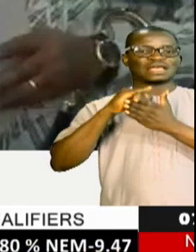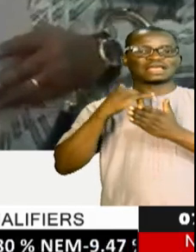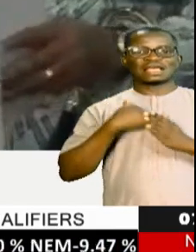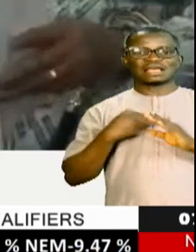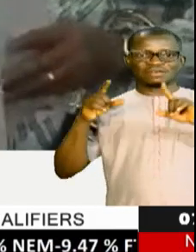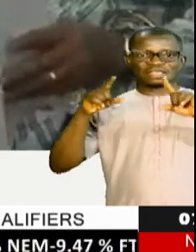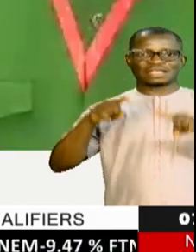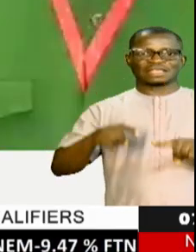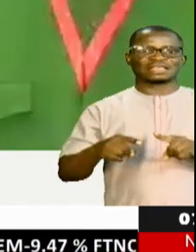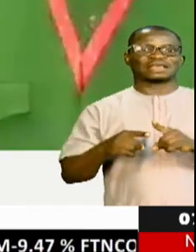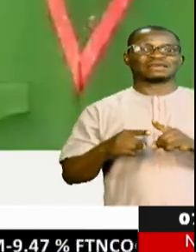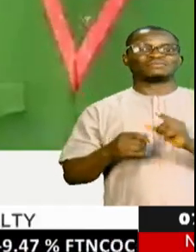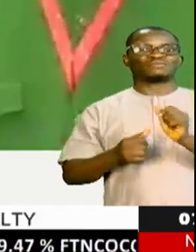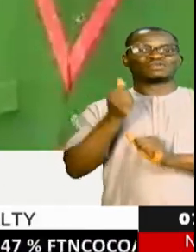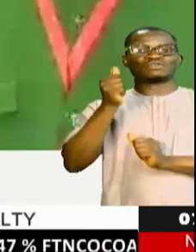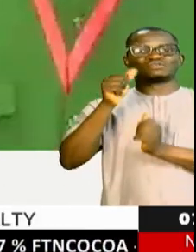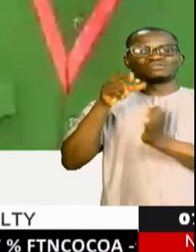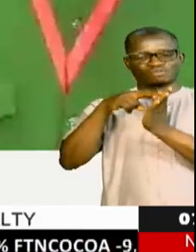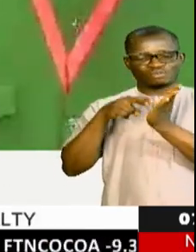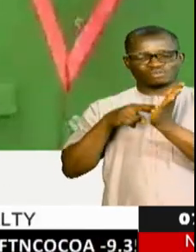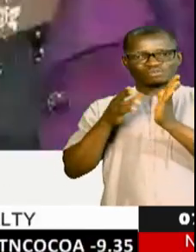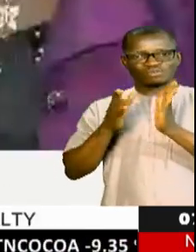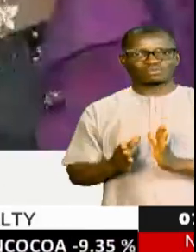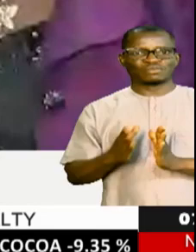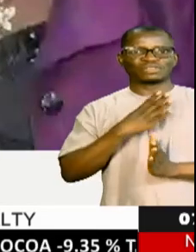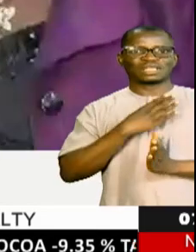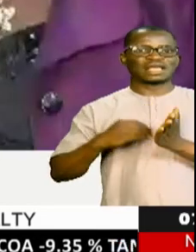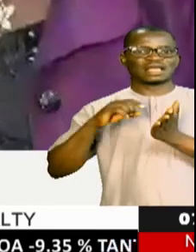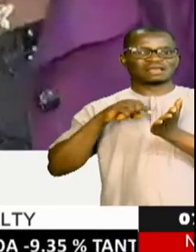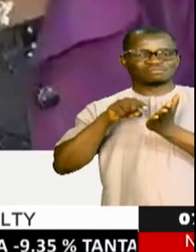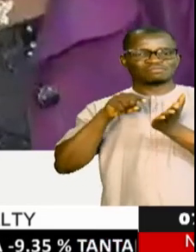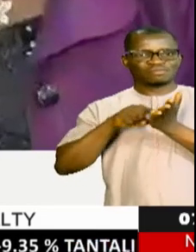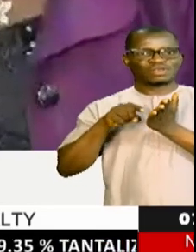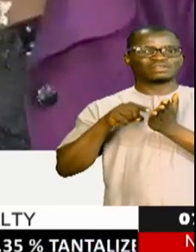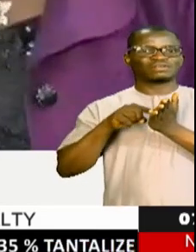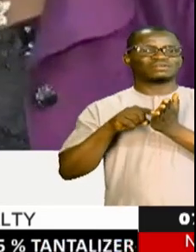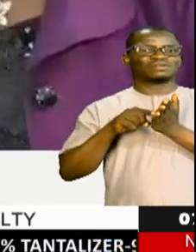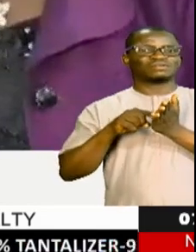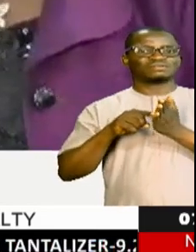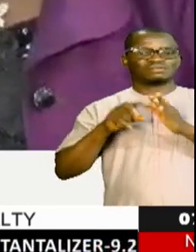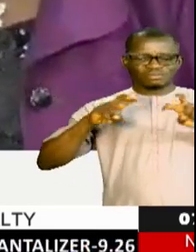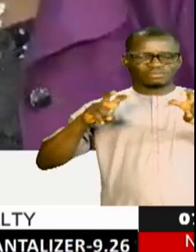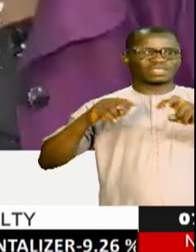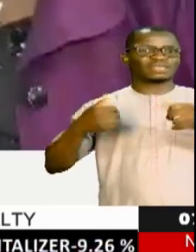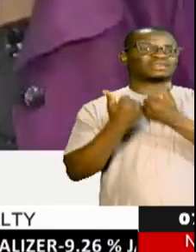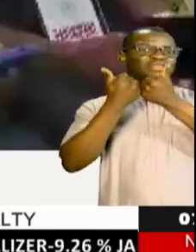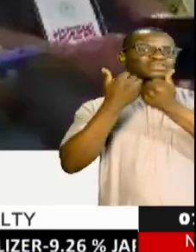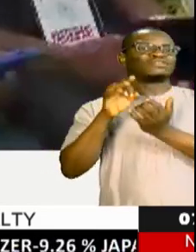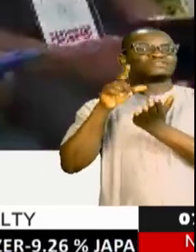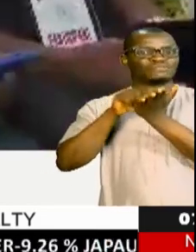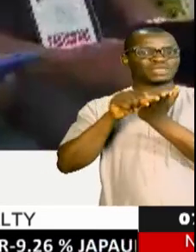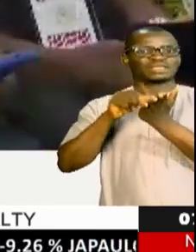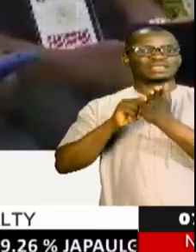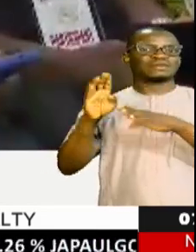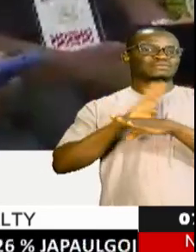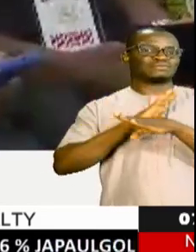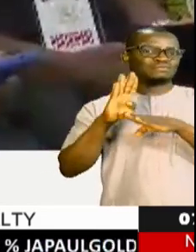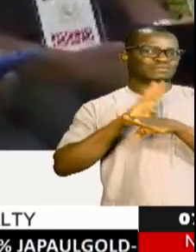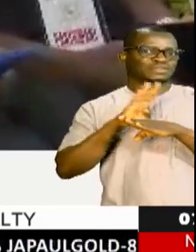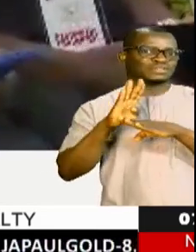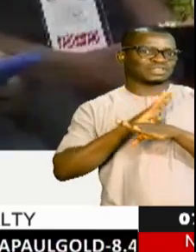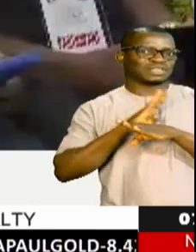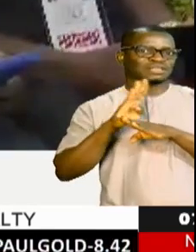attendance veteran journalists and editors, is geared towards addressing the challenges in the media industry and charts a common front